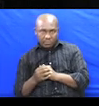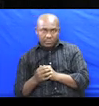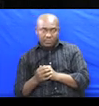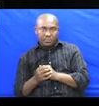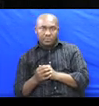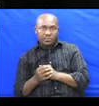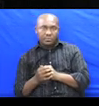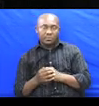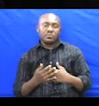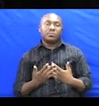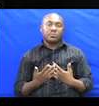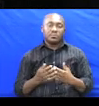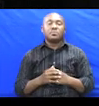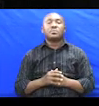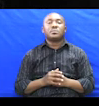1901.